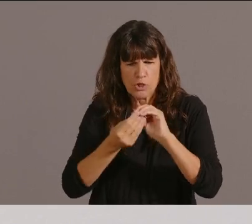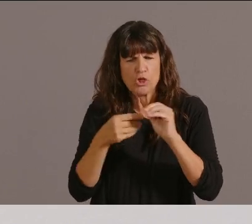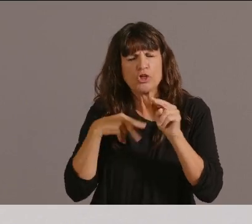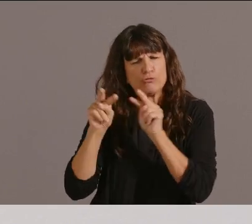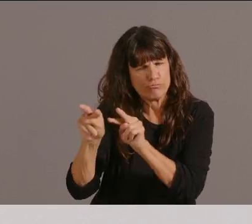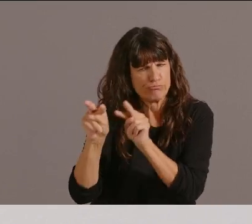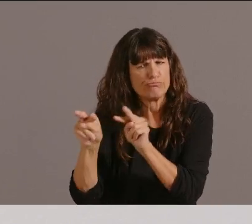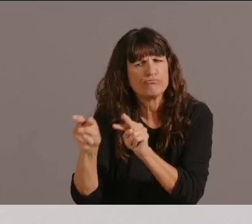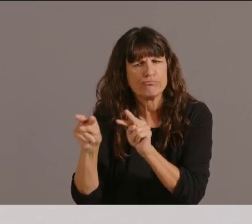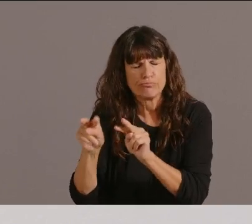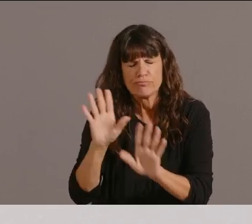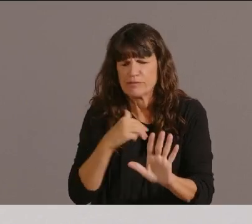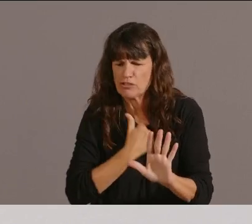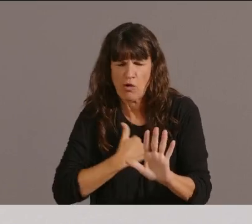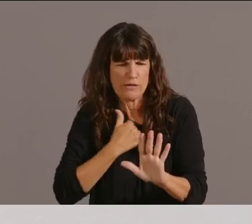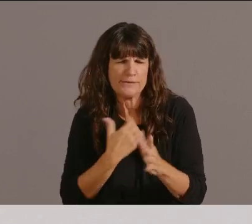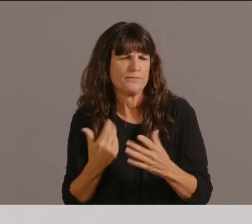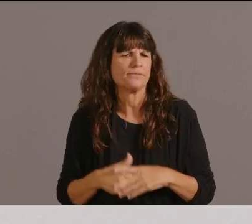Sorry?